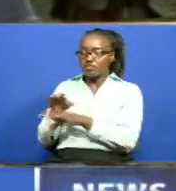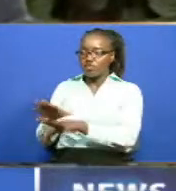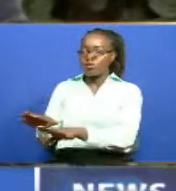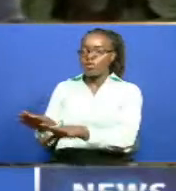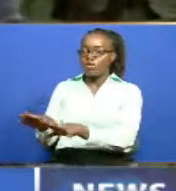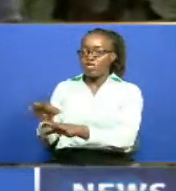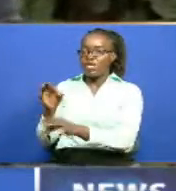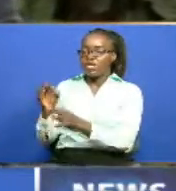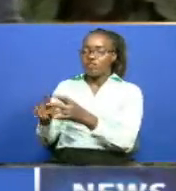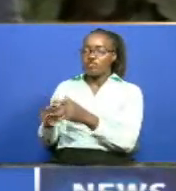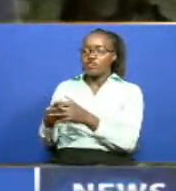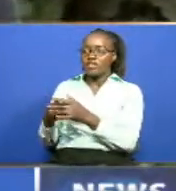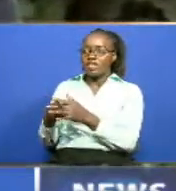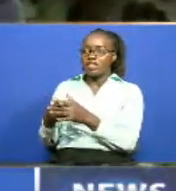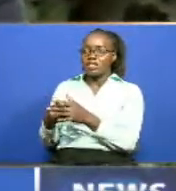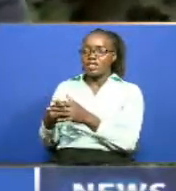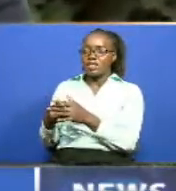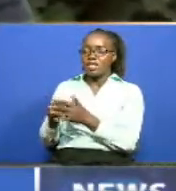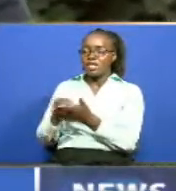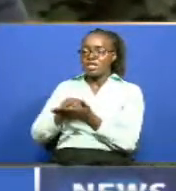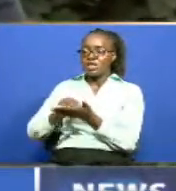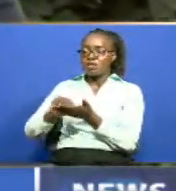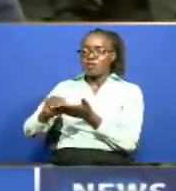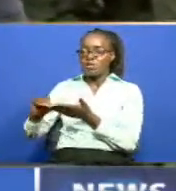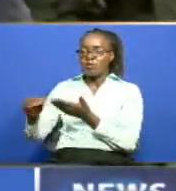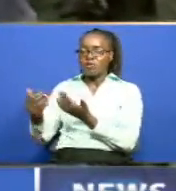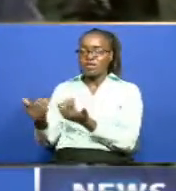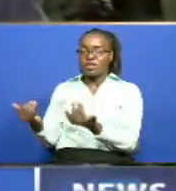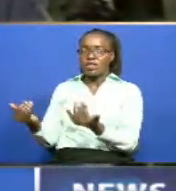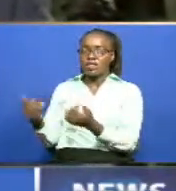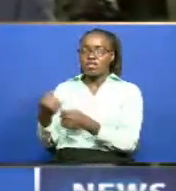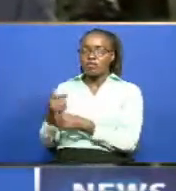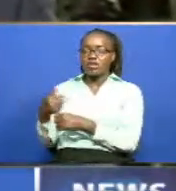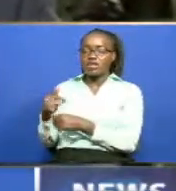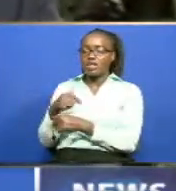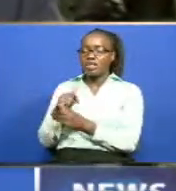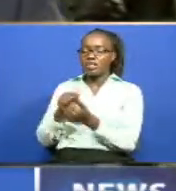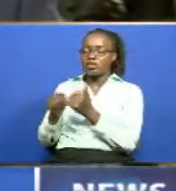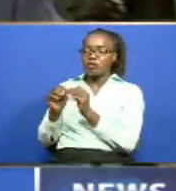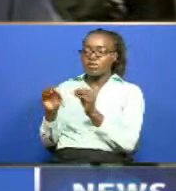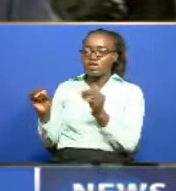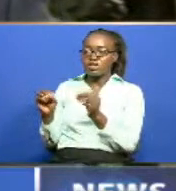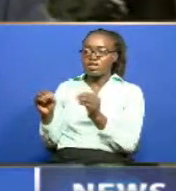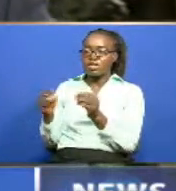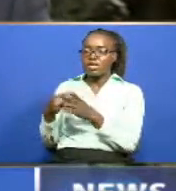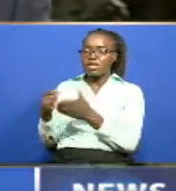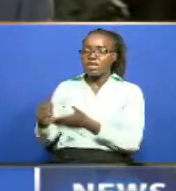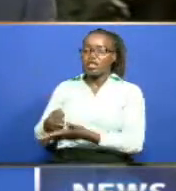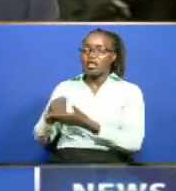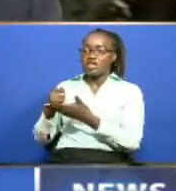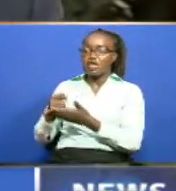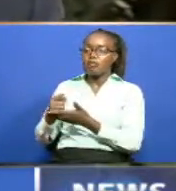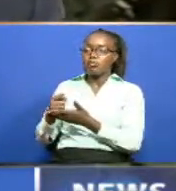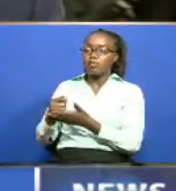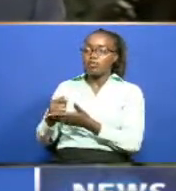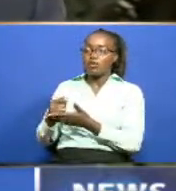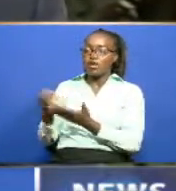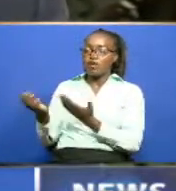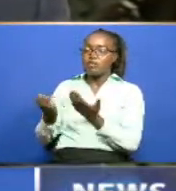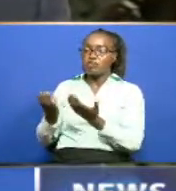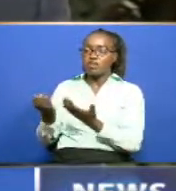if we start removing those things that are making us uncompetitive, that will help the local